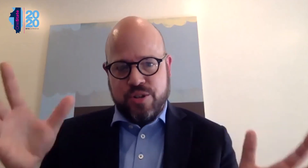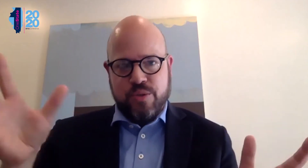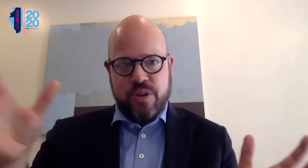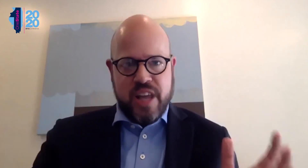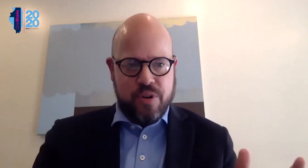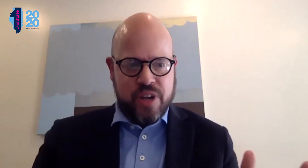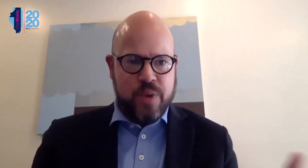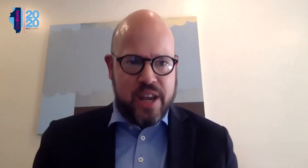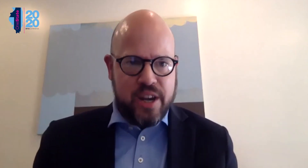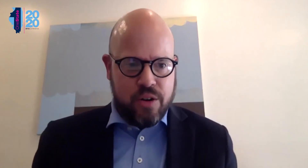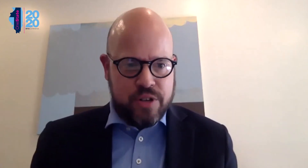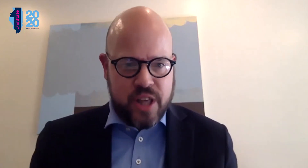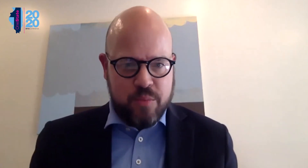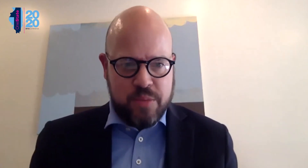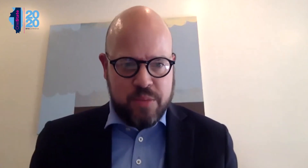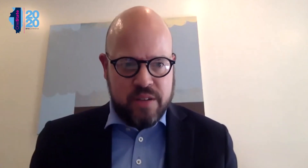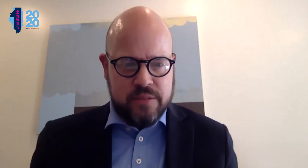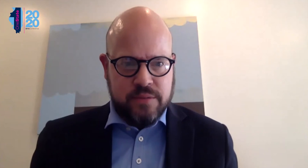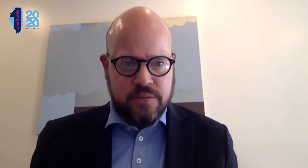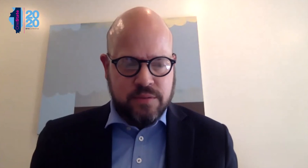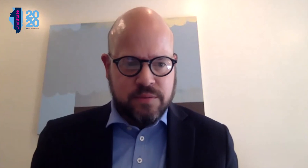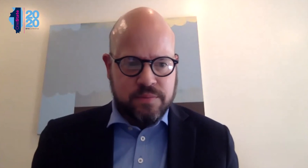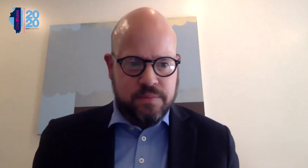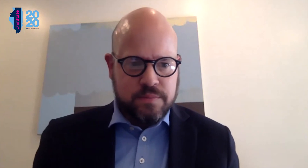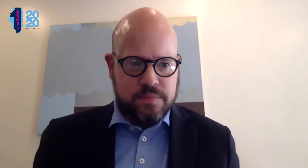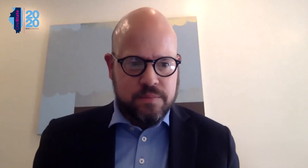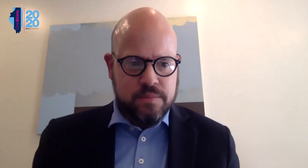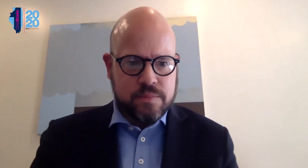talk to a neighbor. Can we hand it over to them, Denny?